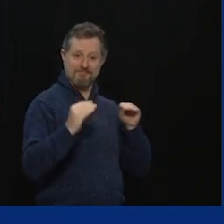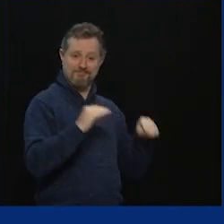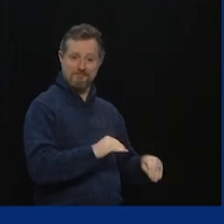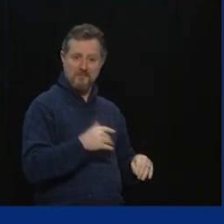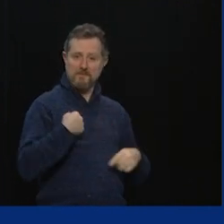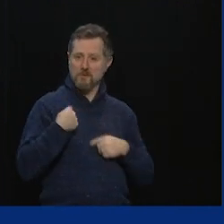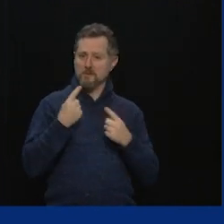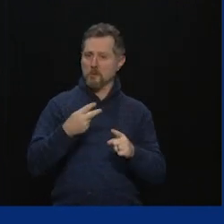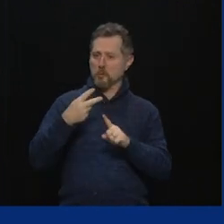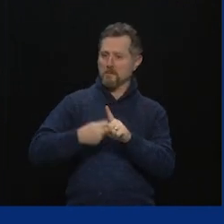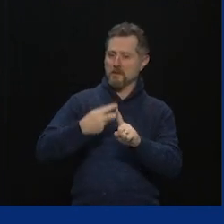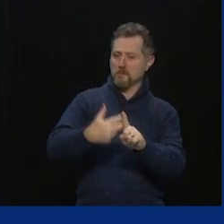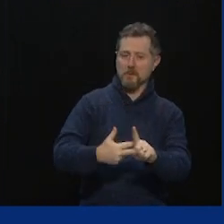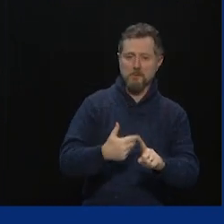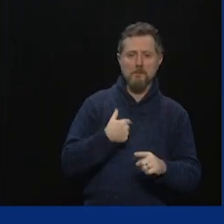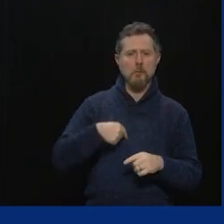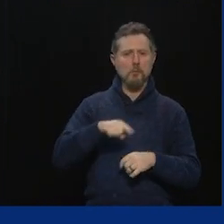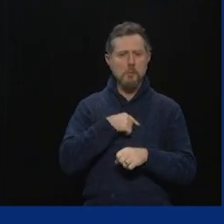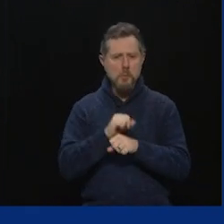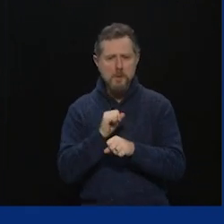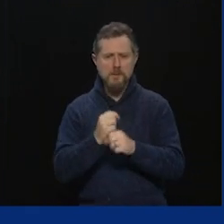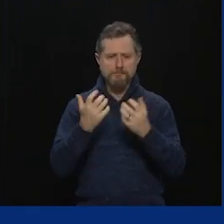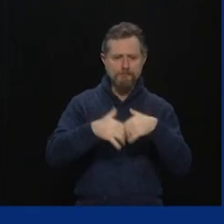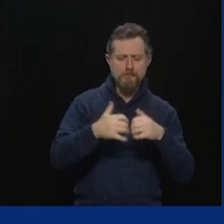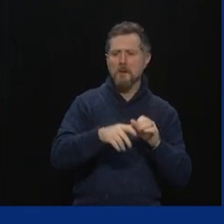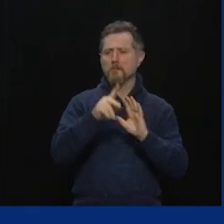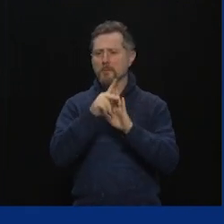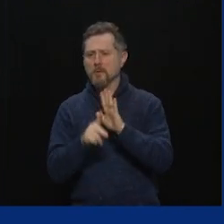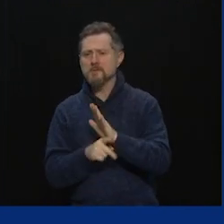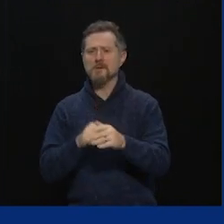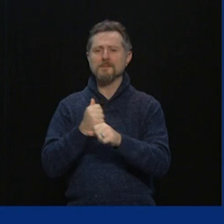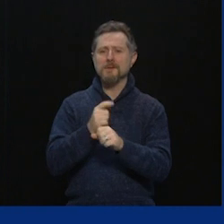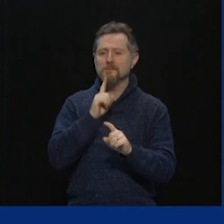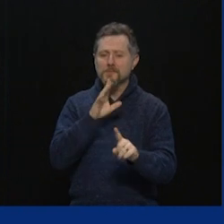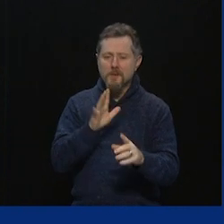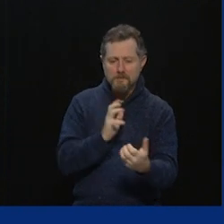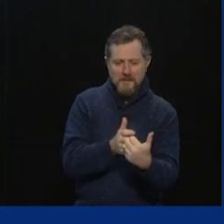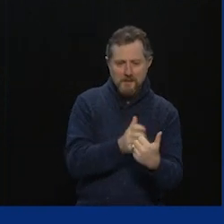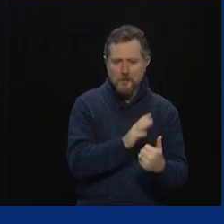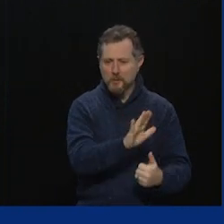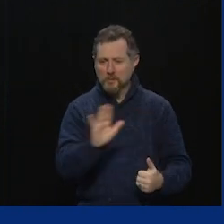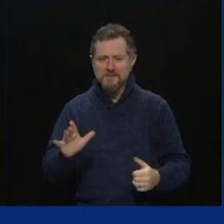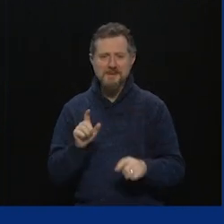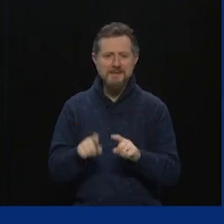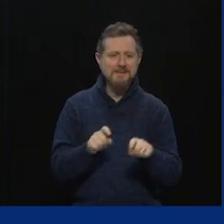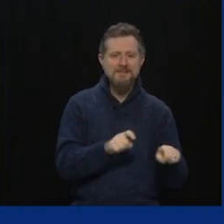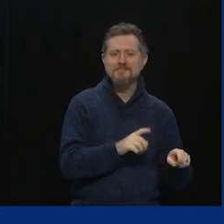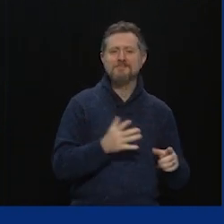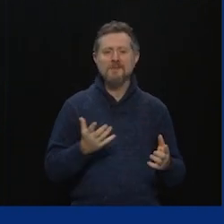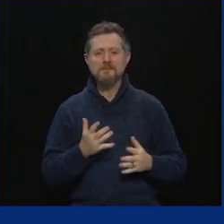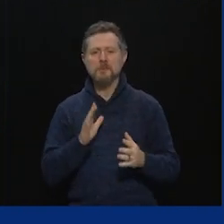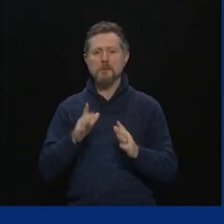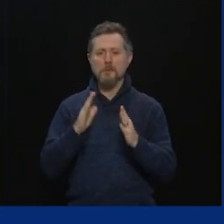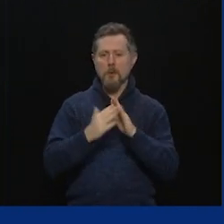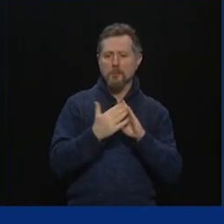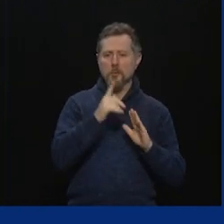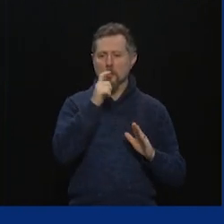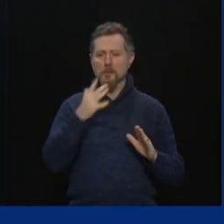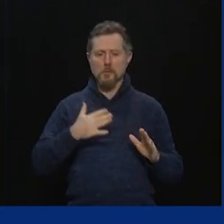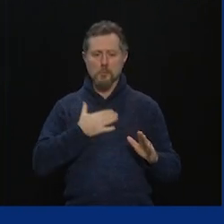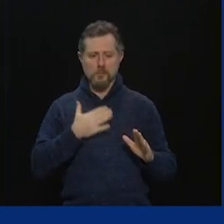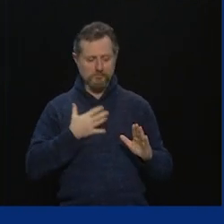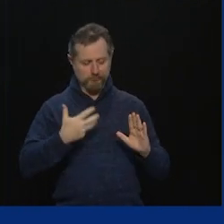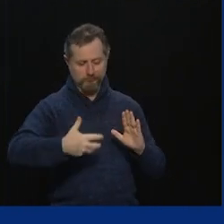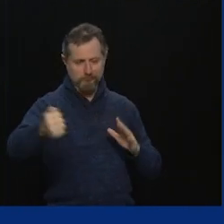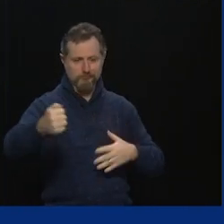We've been working to implement policies that are responsive to their needs, as well as to the needs of the communities that are welcoming them. Right